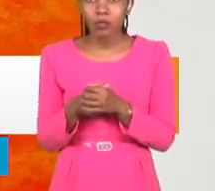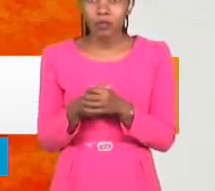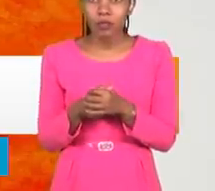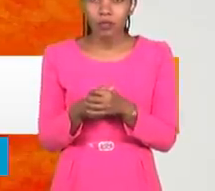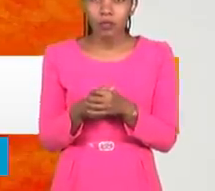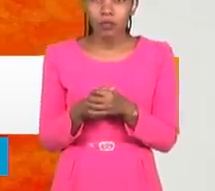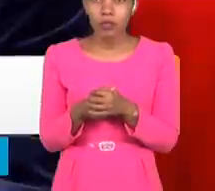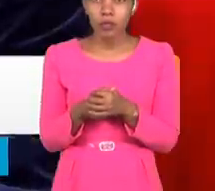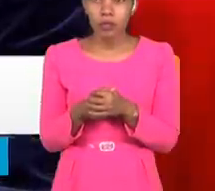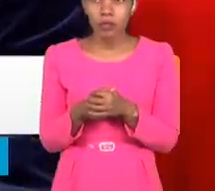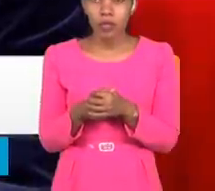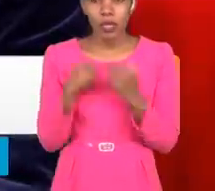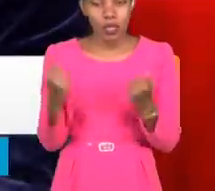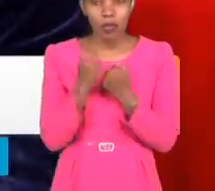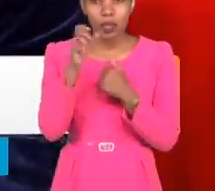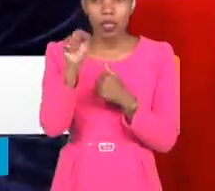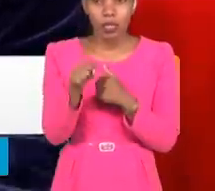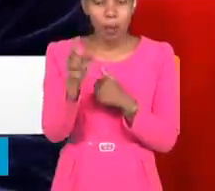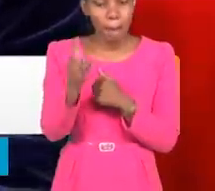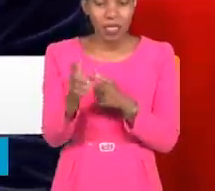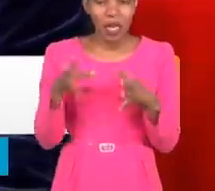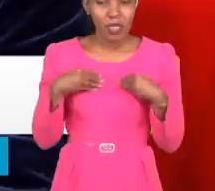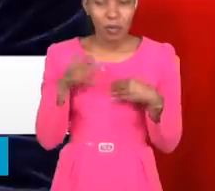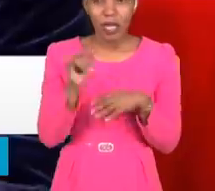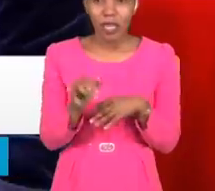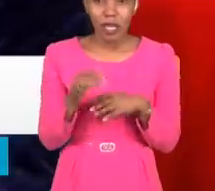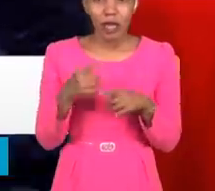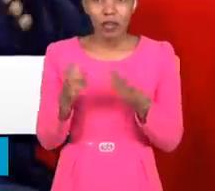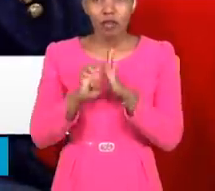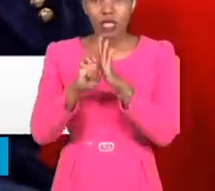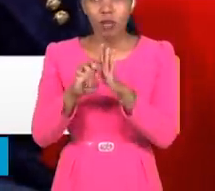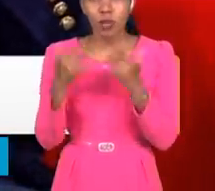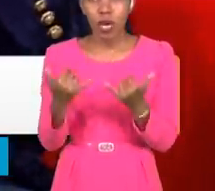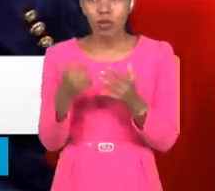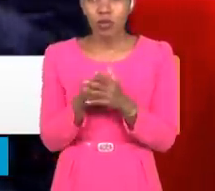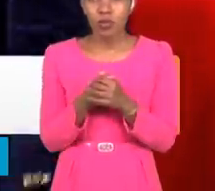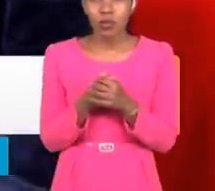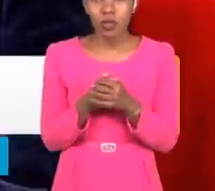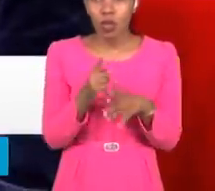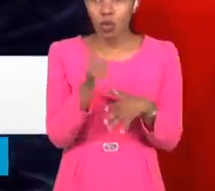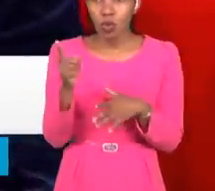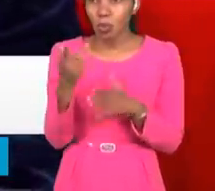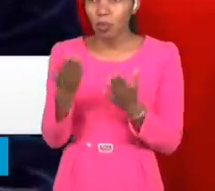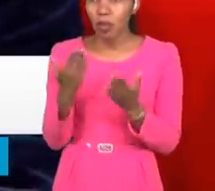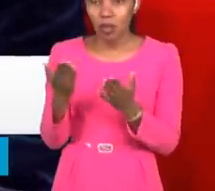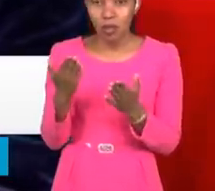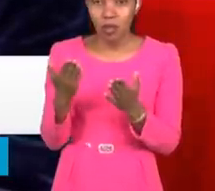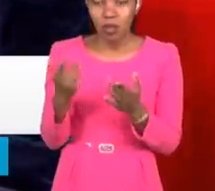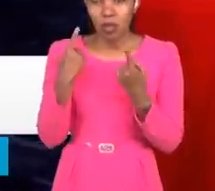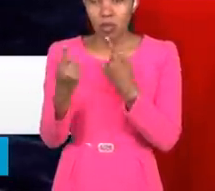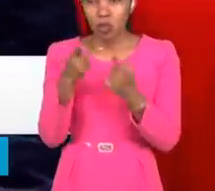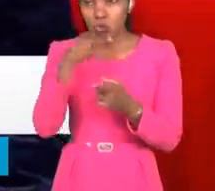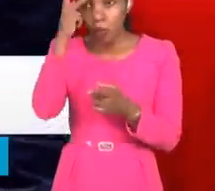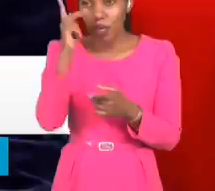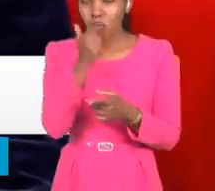can't. Look at this. It's happening. Yes. You have to accept that. Now, for example, now, Dolly, you have to sit down with a parent who's,